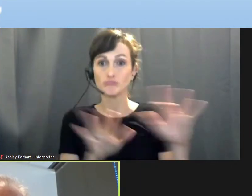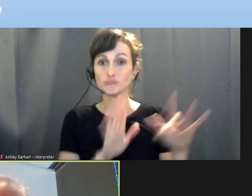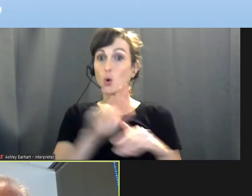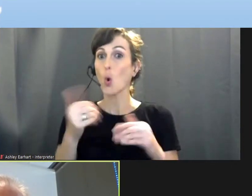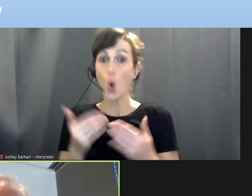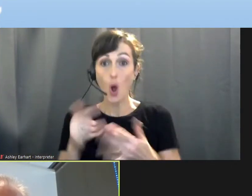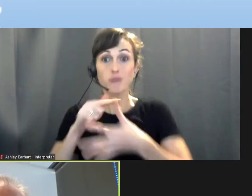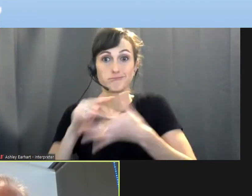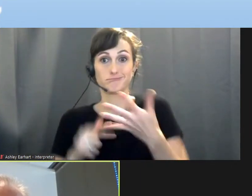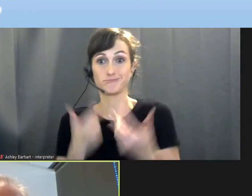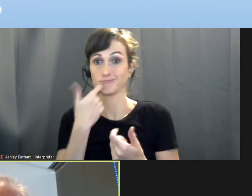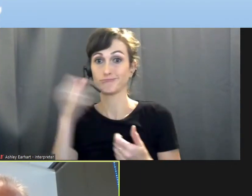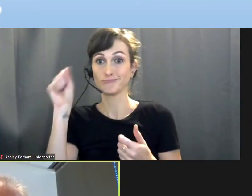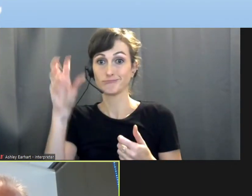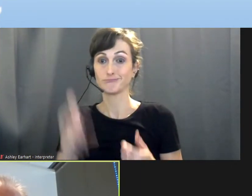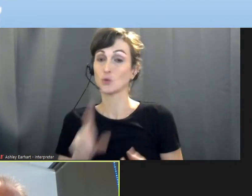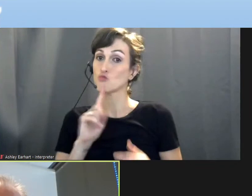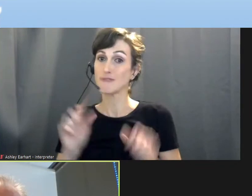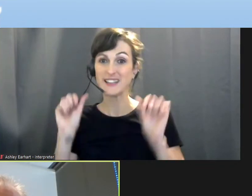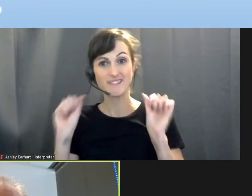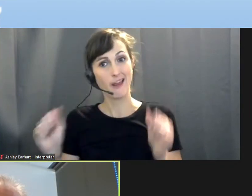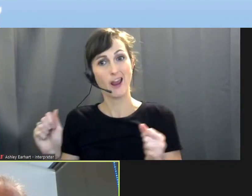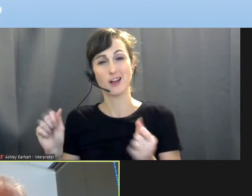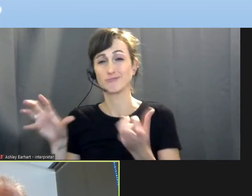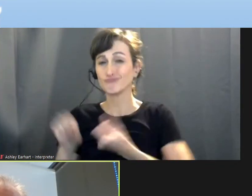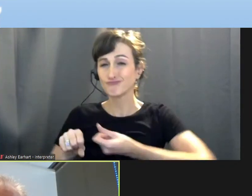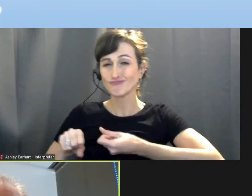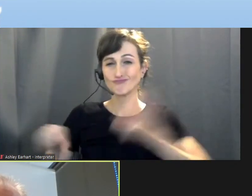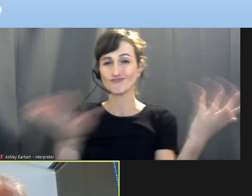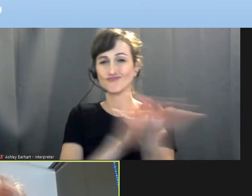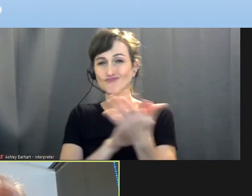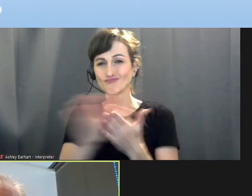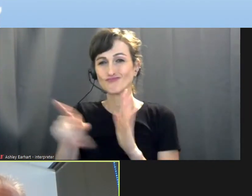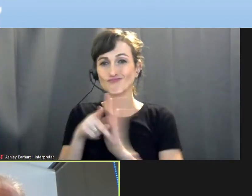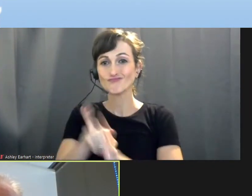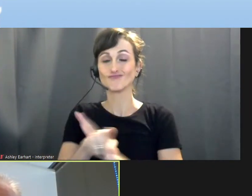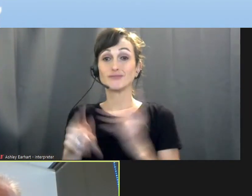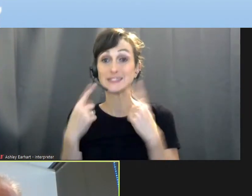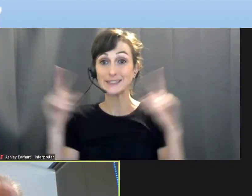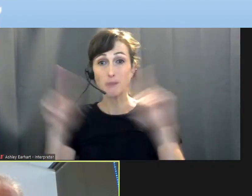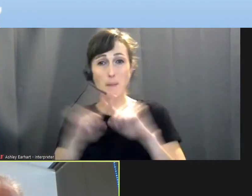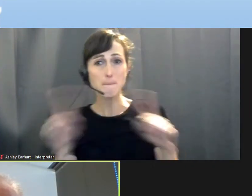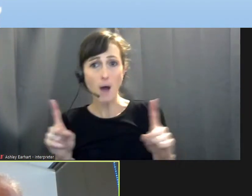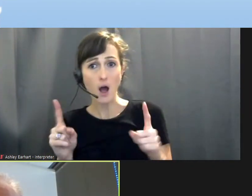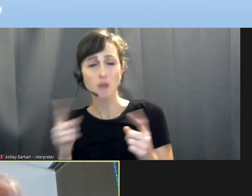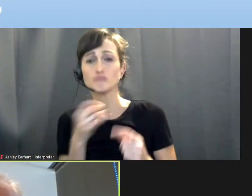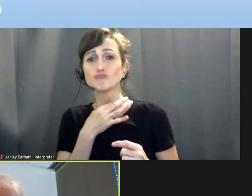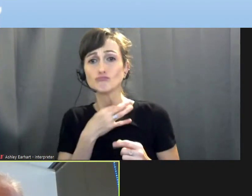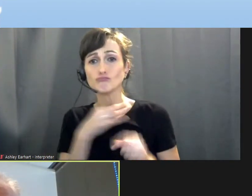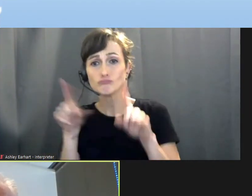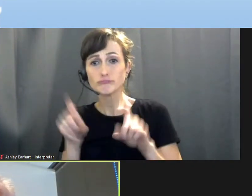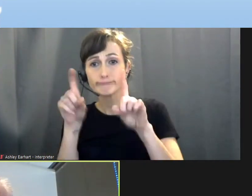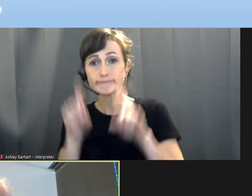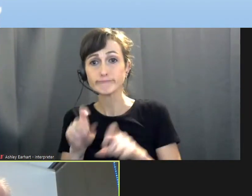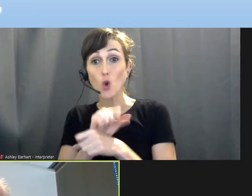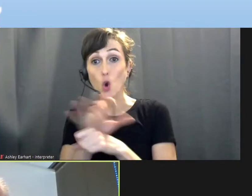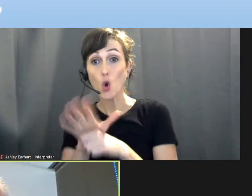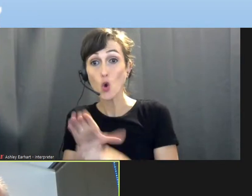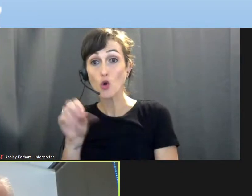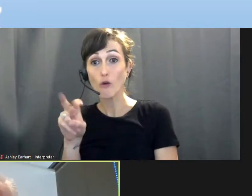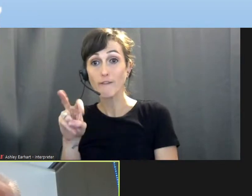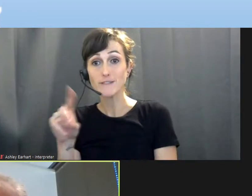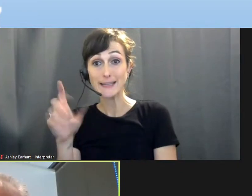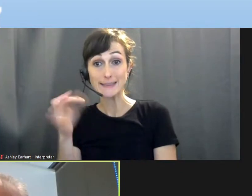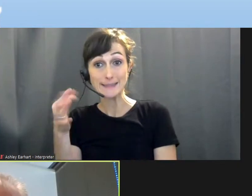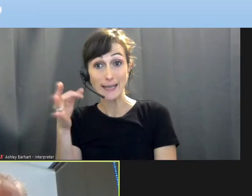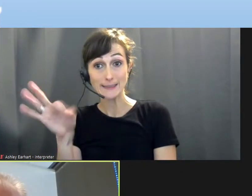eliminating, but we really needed to prove how we could do against COVID-19. So what we do is